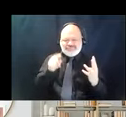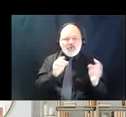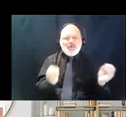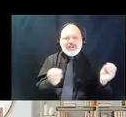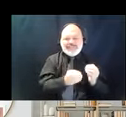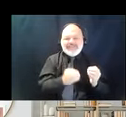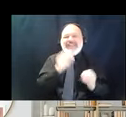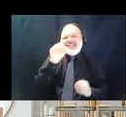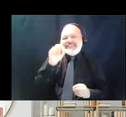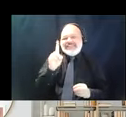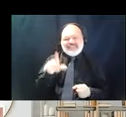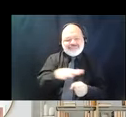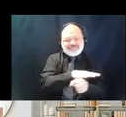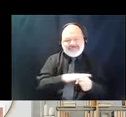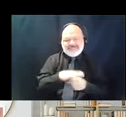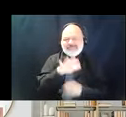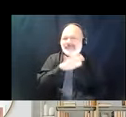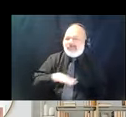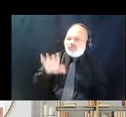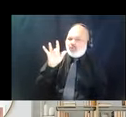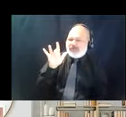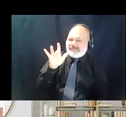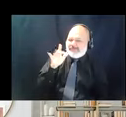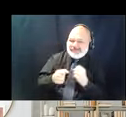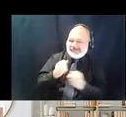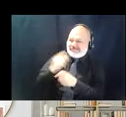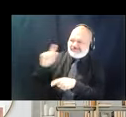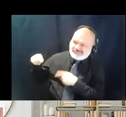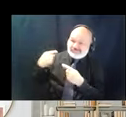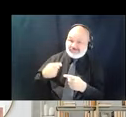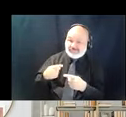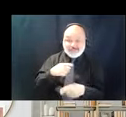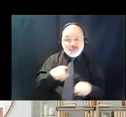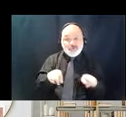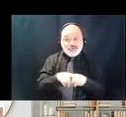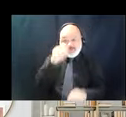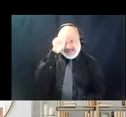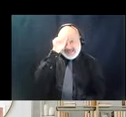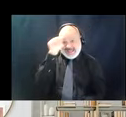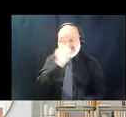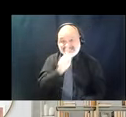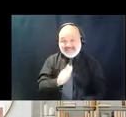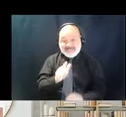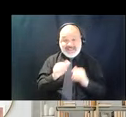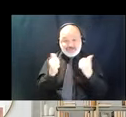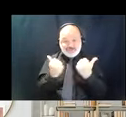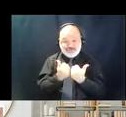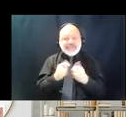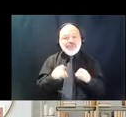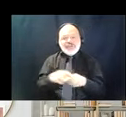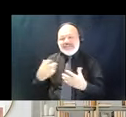in the San Diego area for over 25 years. In addition to her role with the Alzheimer's Association, she sits on the Health